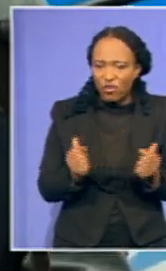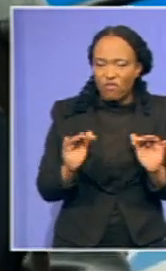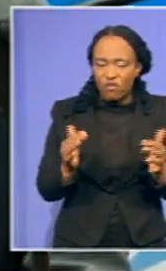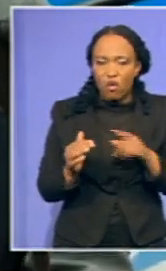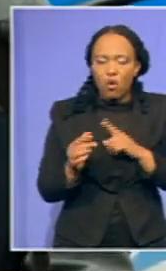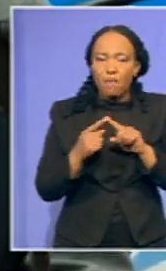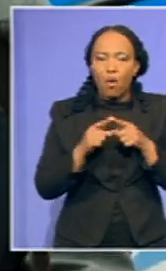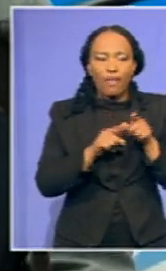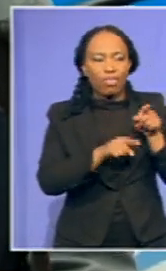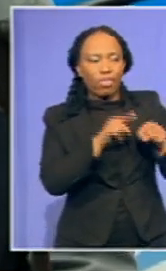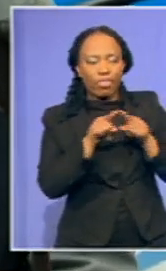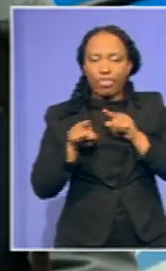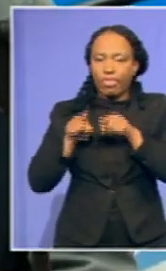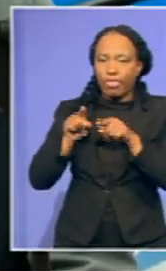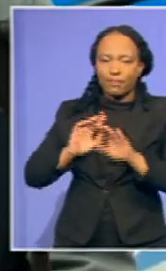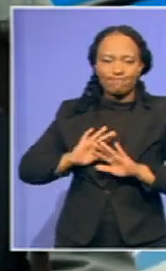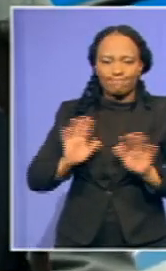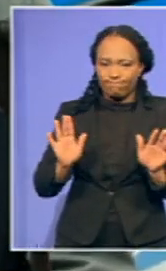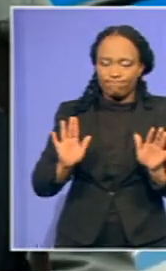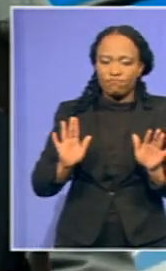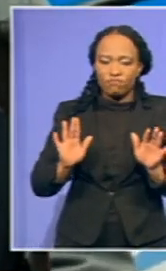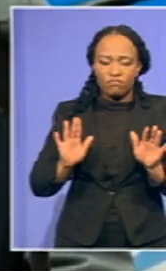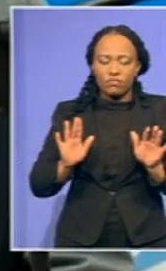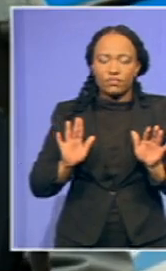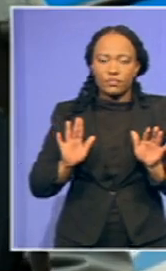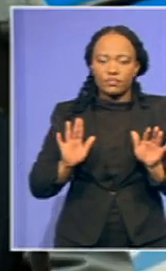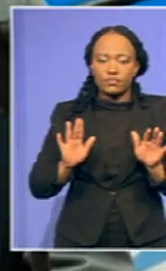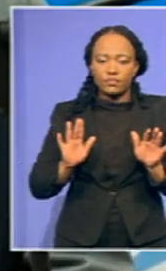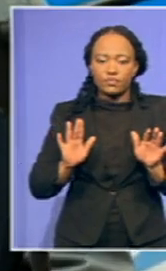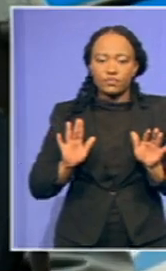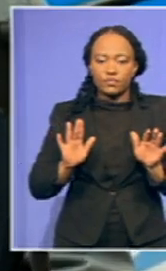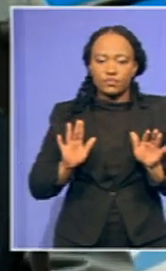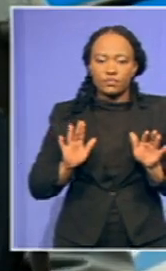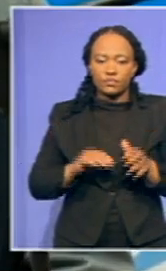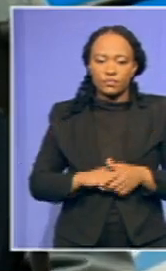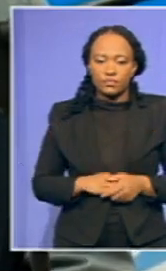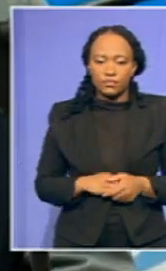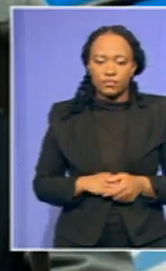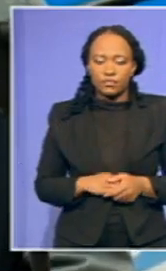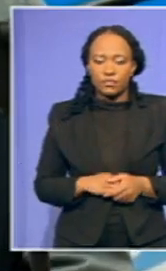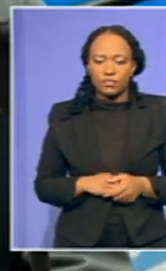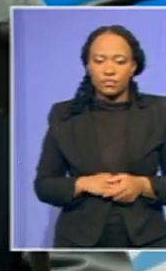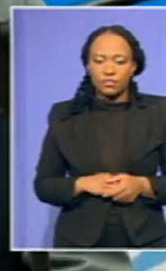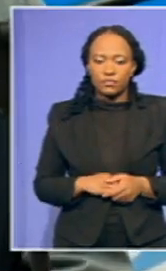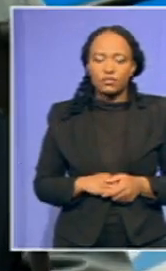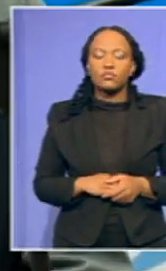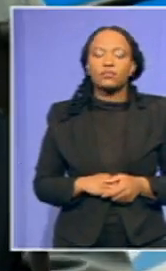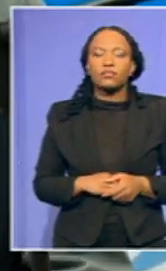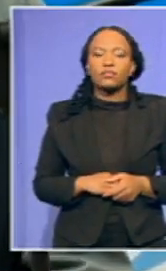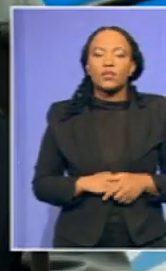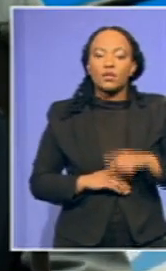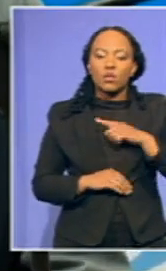become a finger-pointing exercise? Because that's what it sometimes comes across as to us. And the last part is around